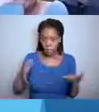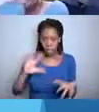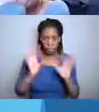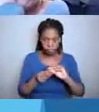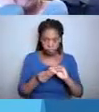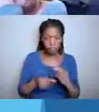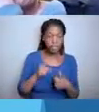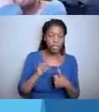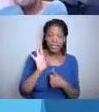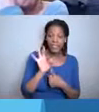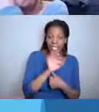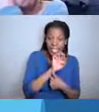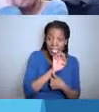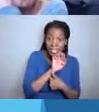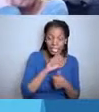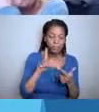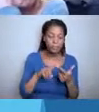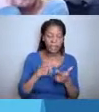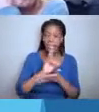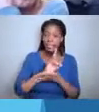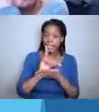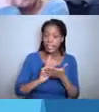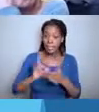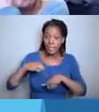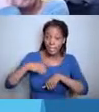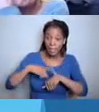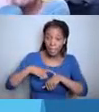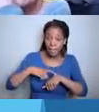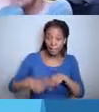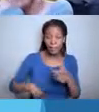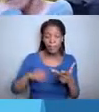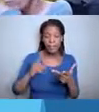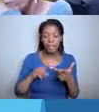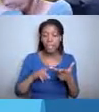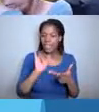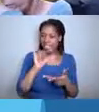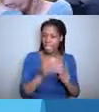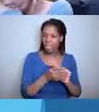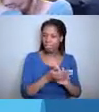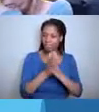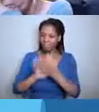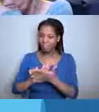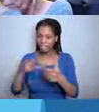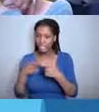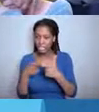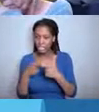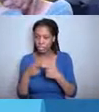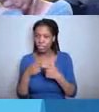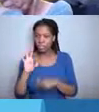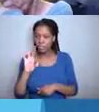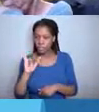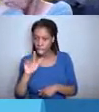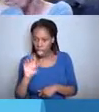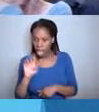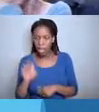um the work of creating a digital file and then working with third-party contractors who will help us um get